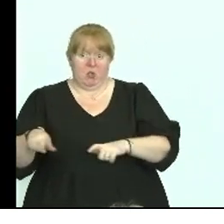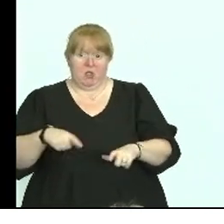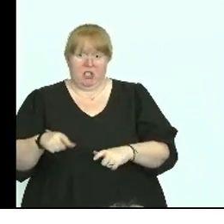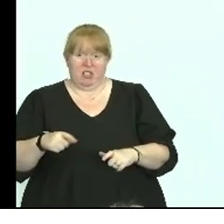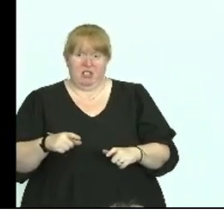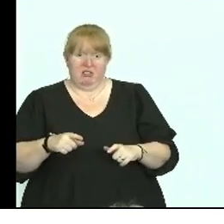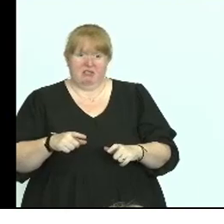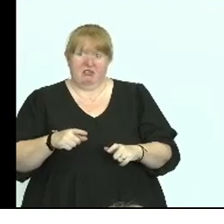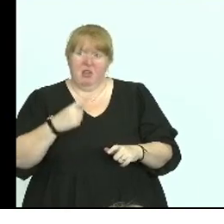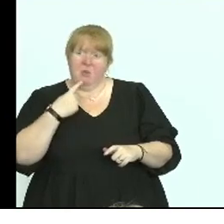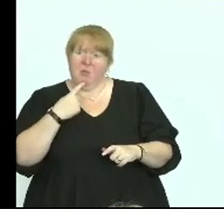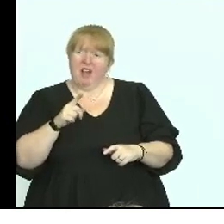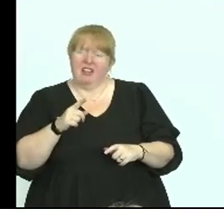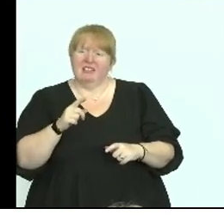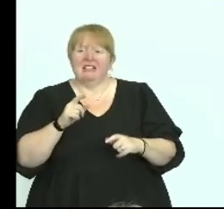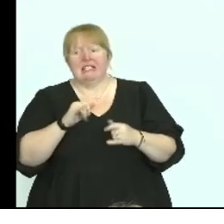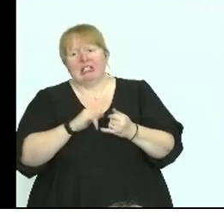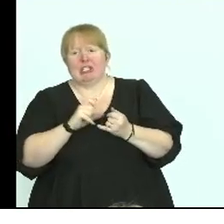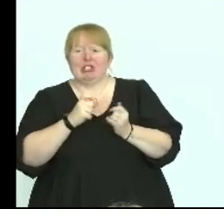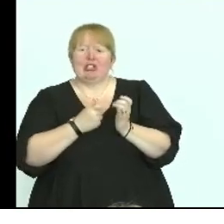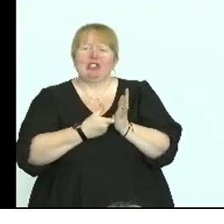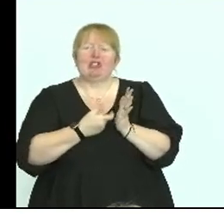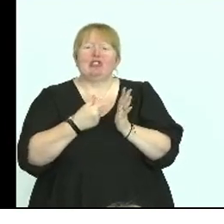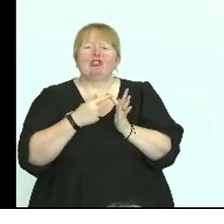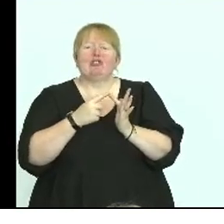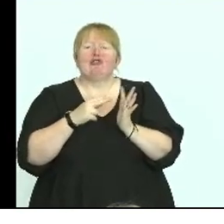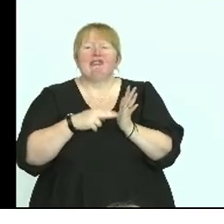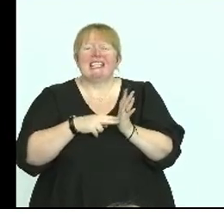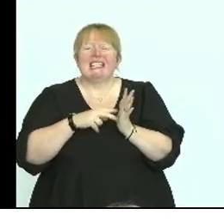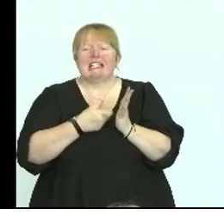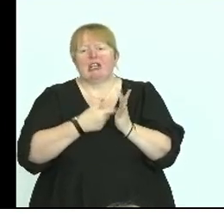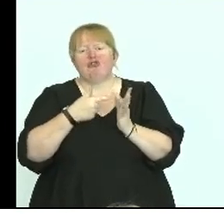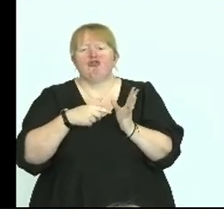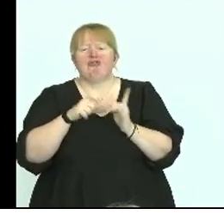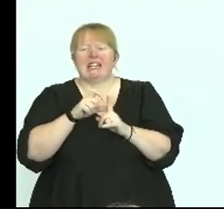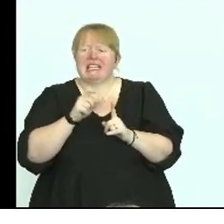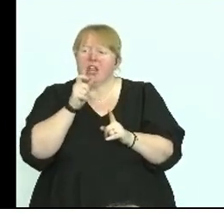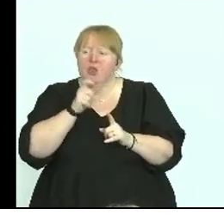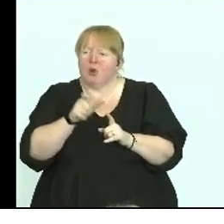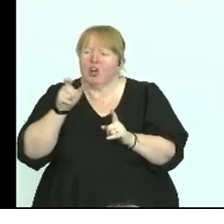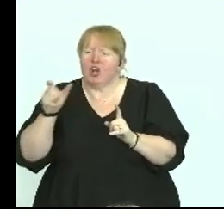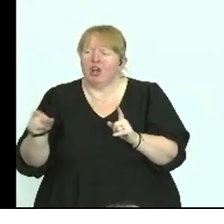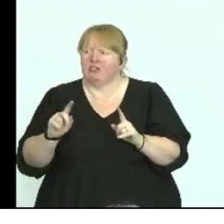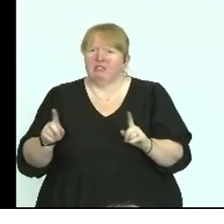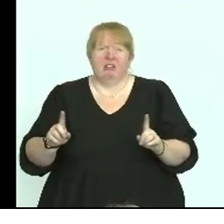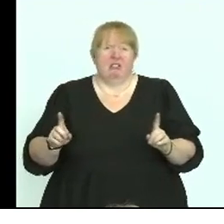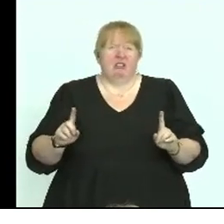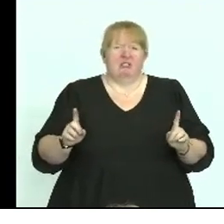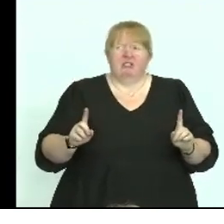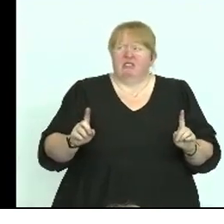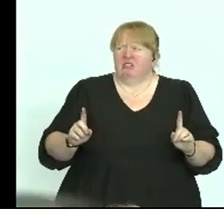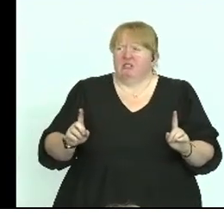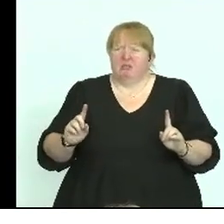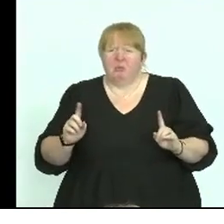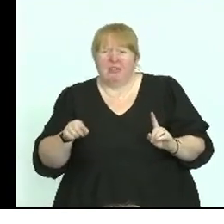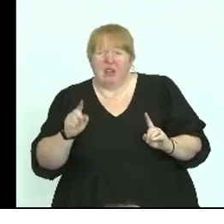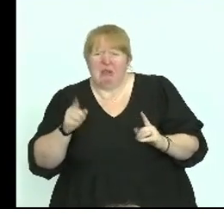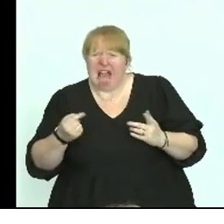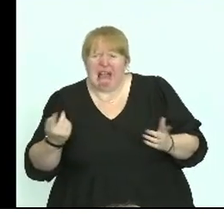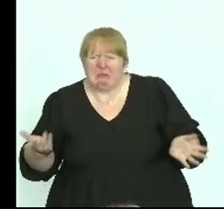heard a screen reader, because they had not heard a screen reader before. And they were so confused, like, what's going on? What's